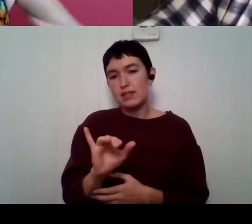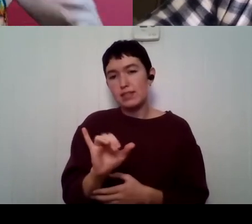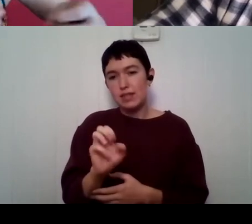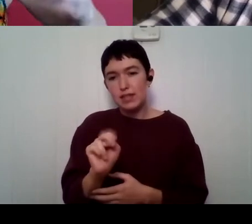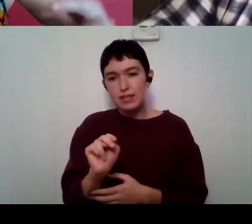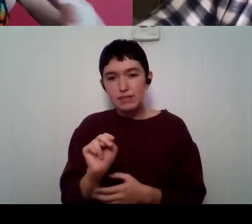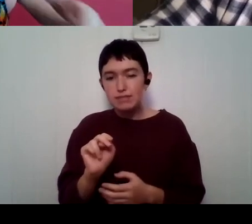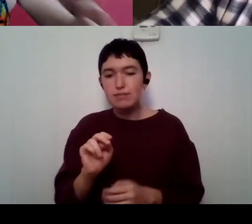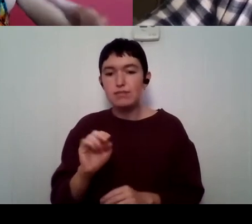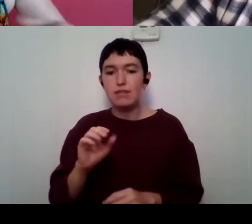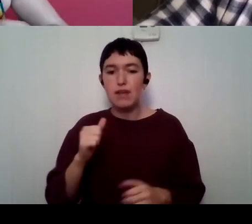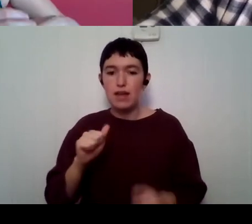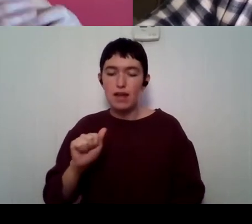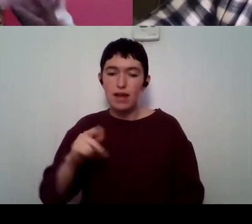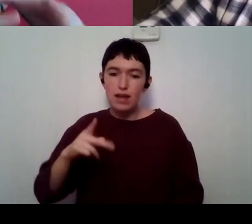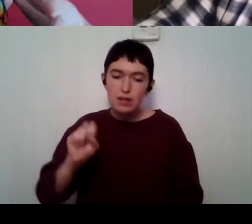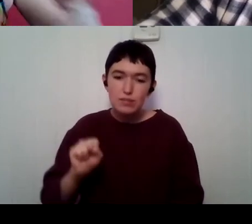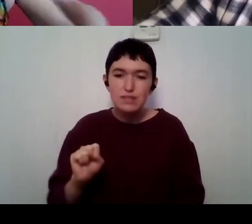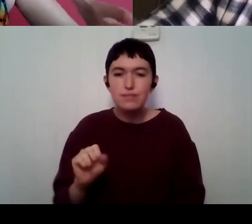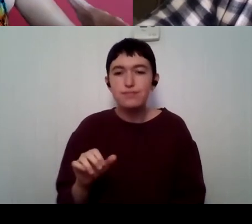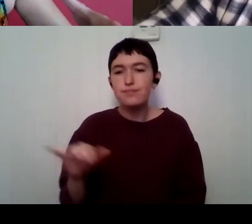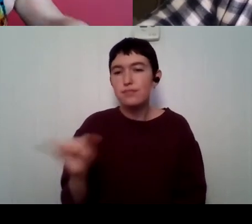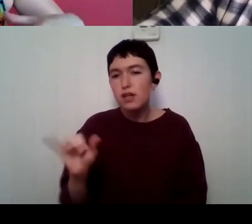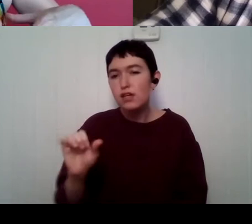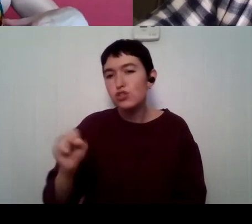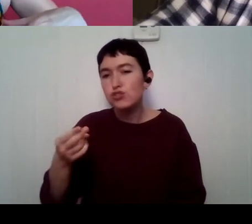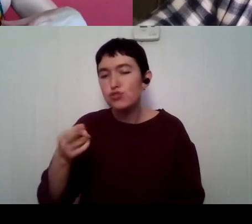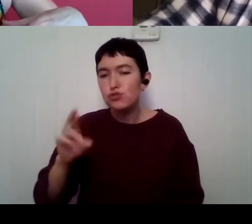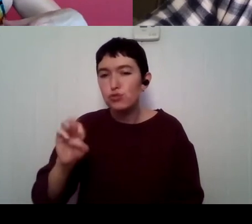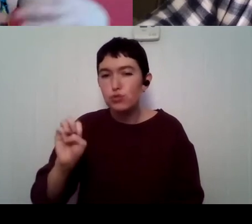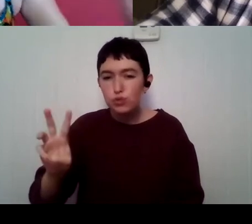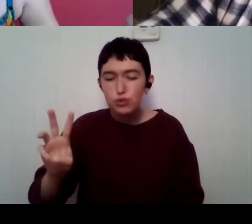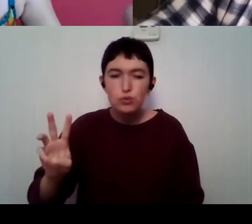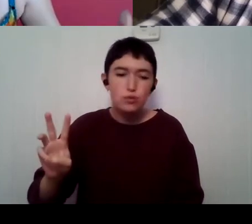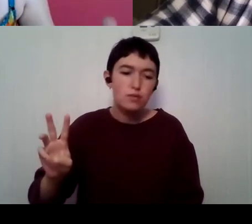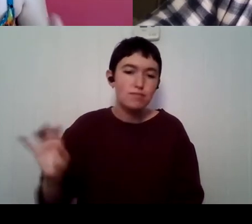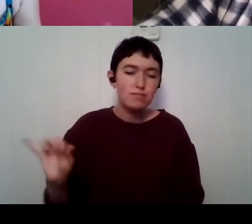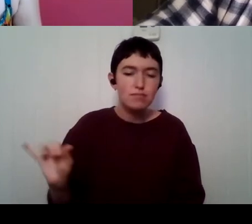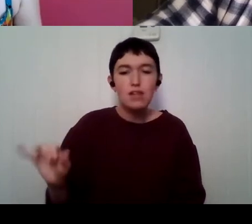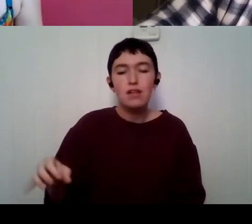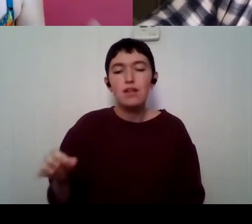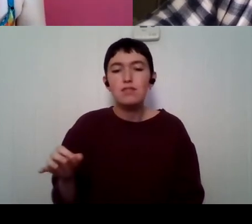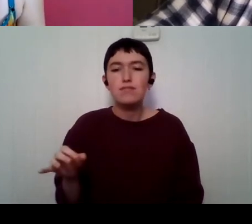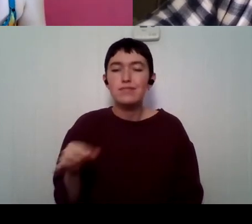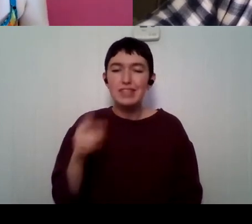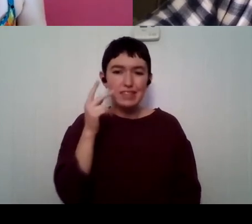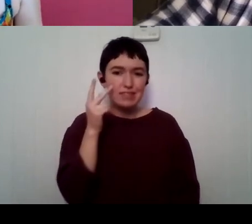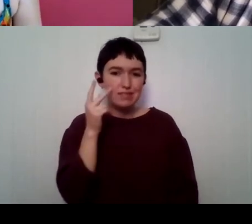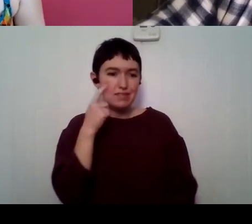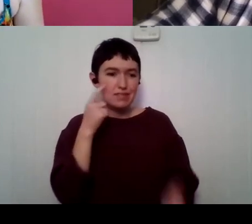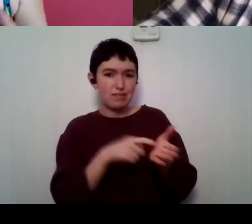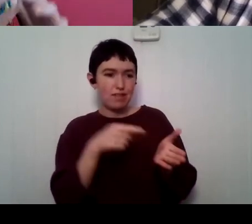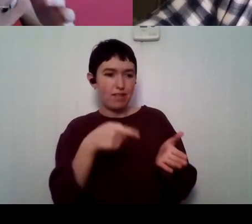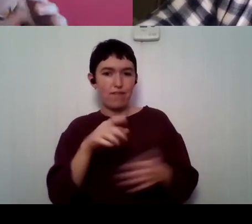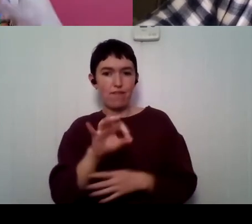more like these like sort of shrew-like, almost, you know, creatures that you see in fossil record that don't really look like modern day monkeys or